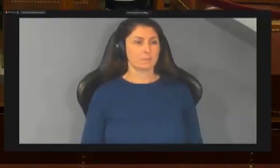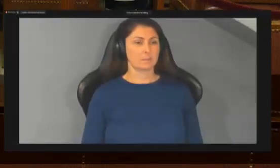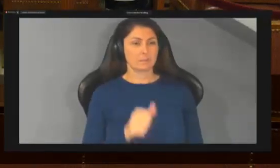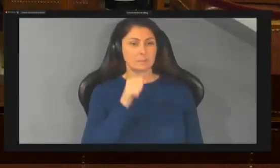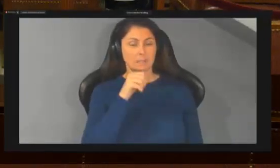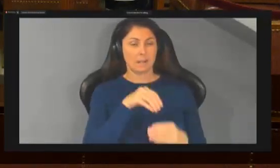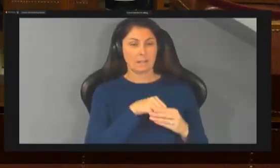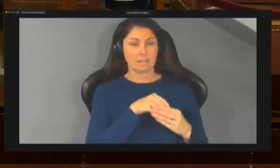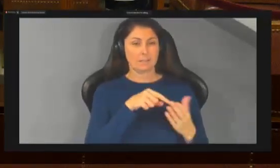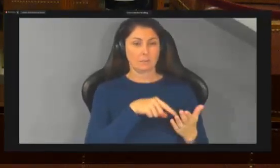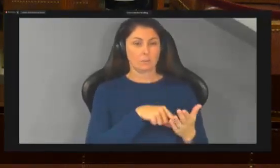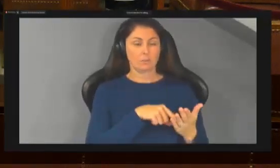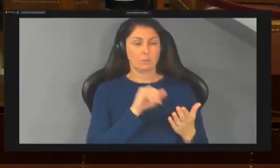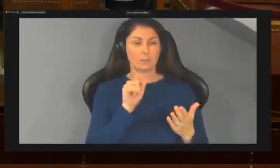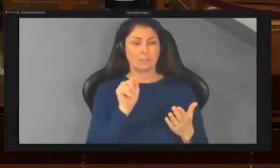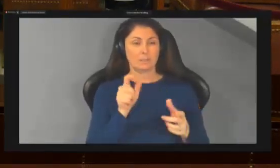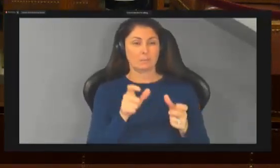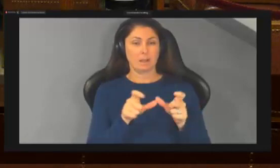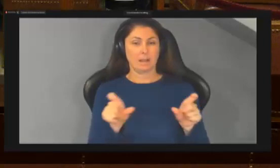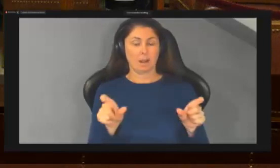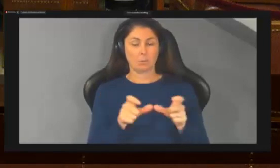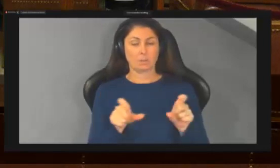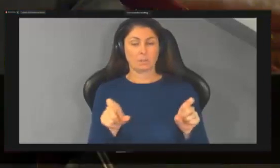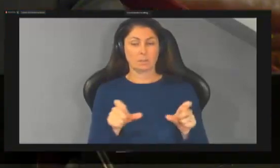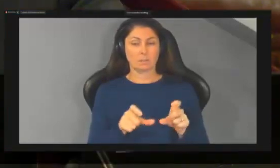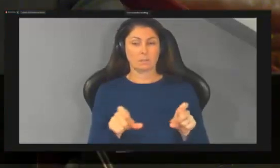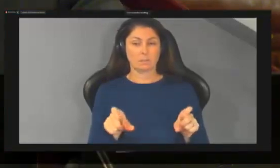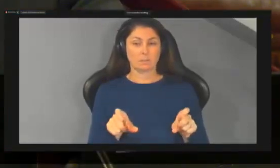It's split out